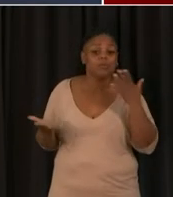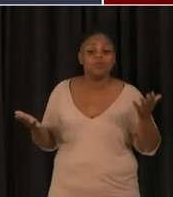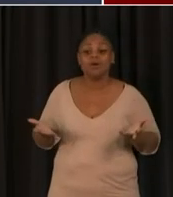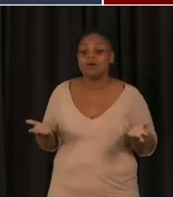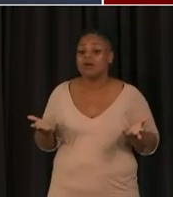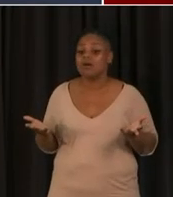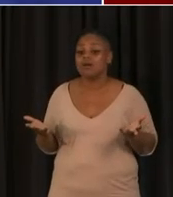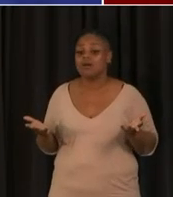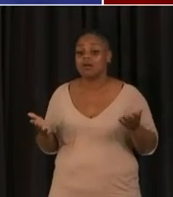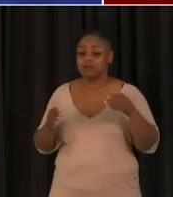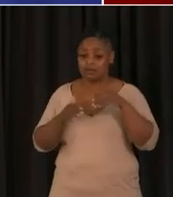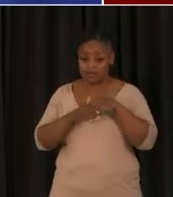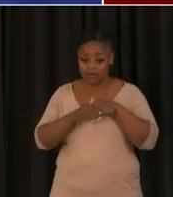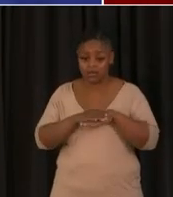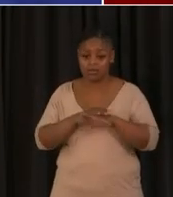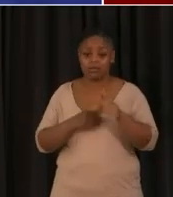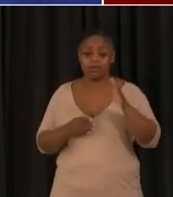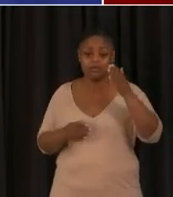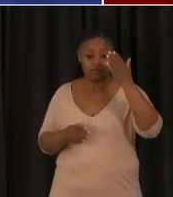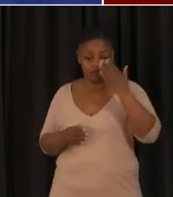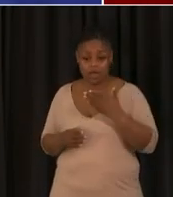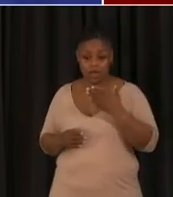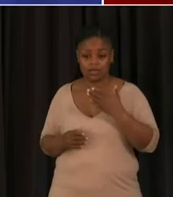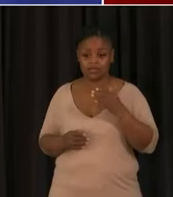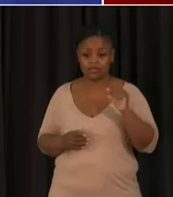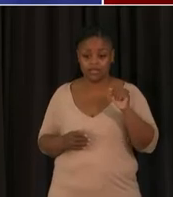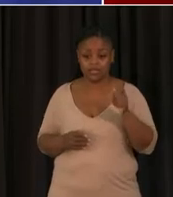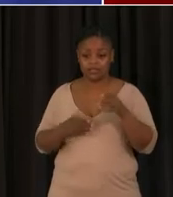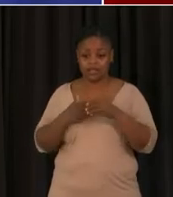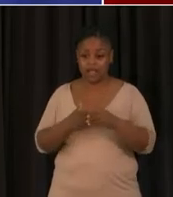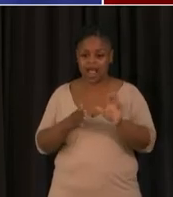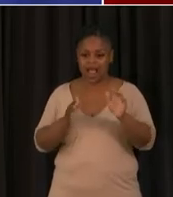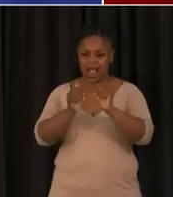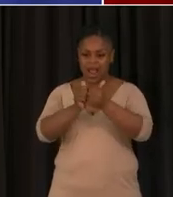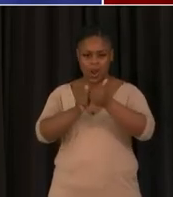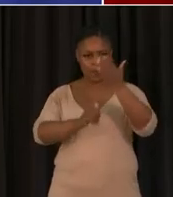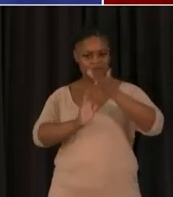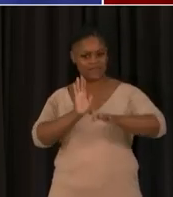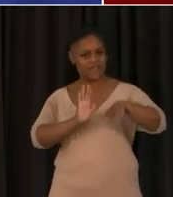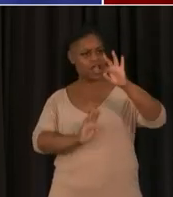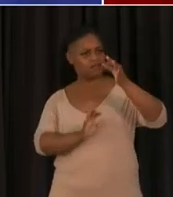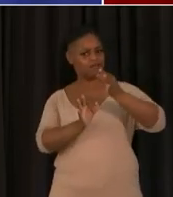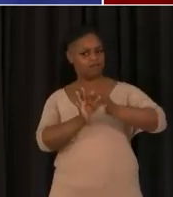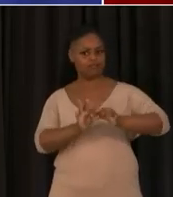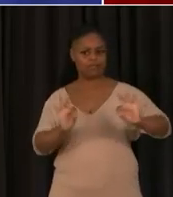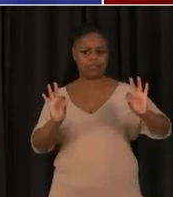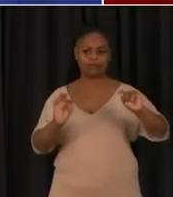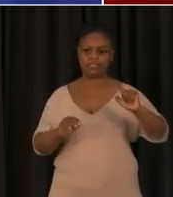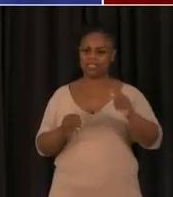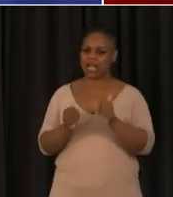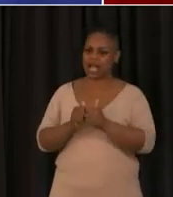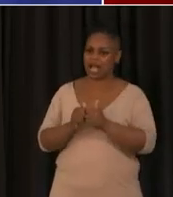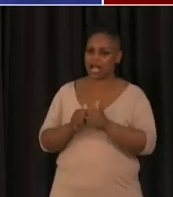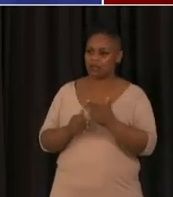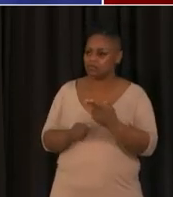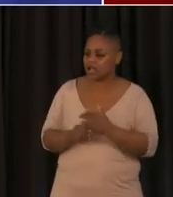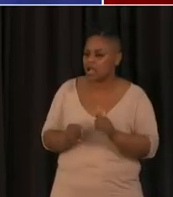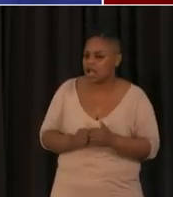you need to be a DC resident. Additionally, you have to have a maximum annual household income of